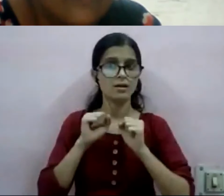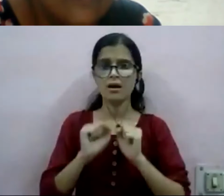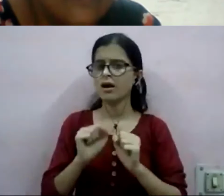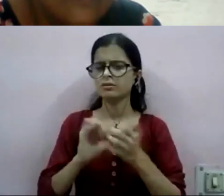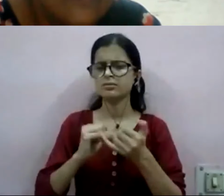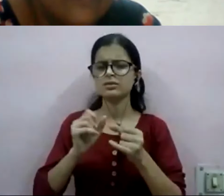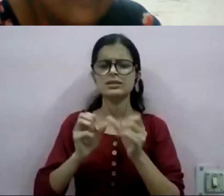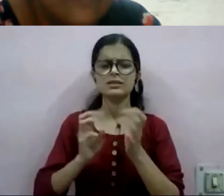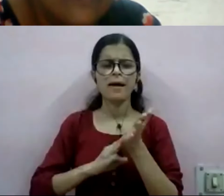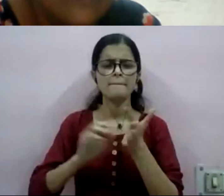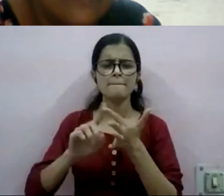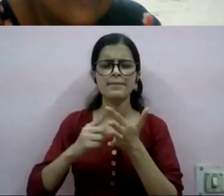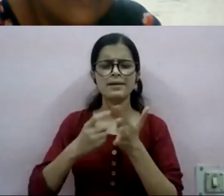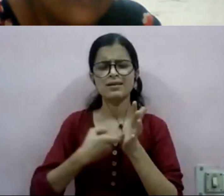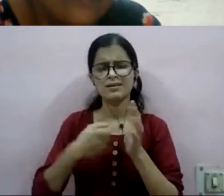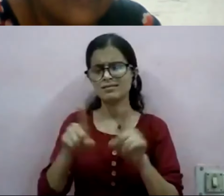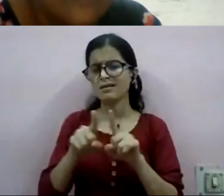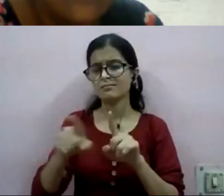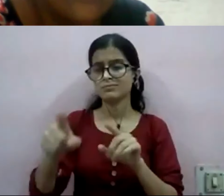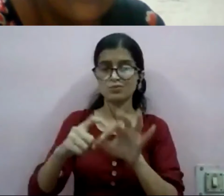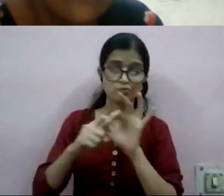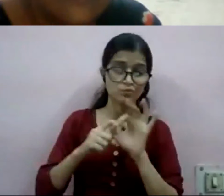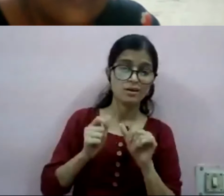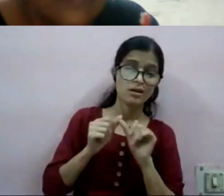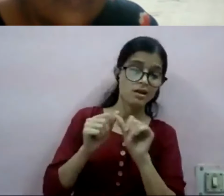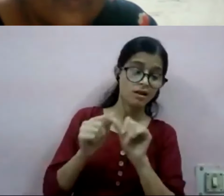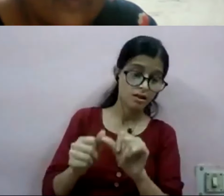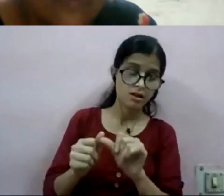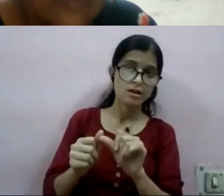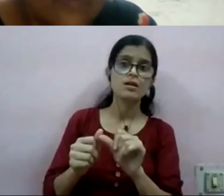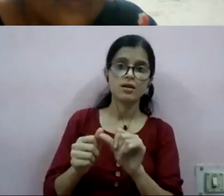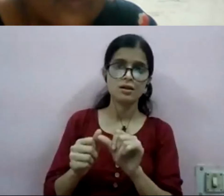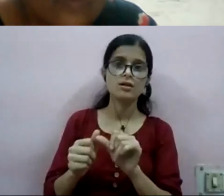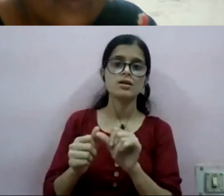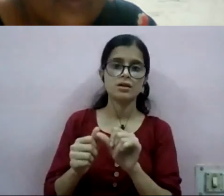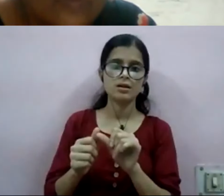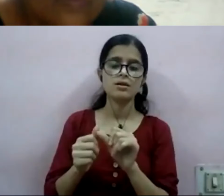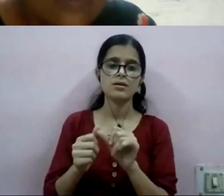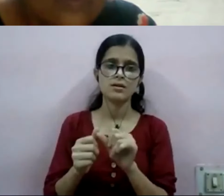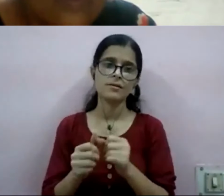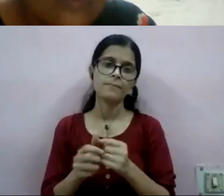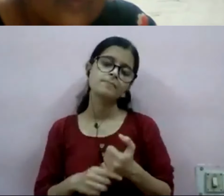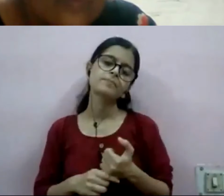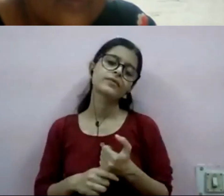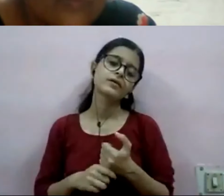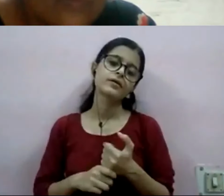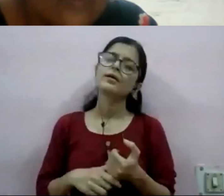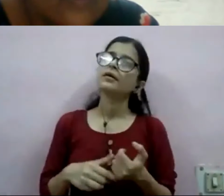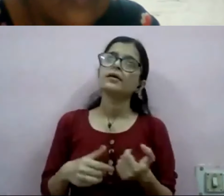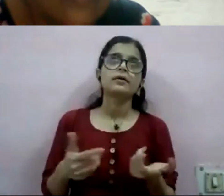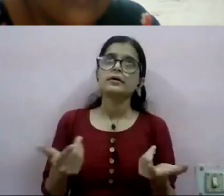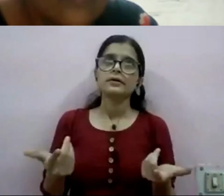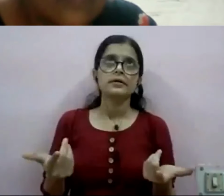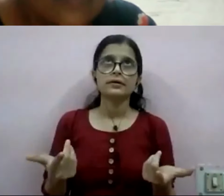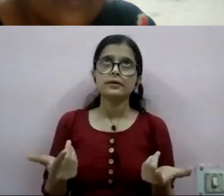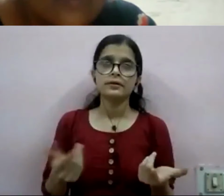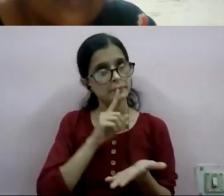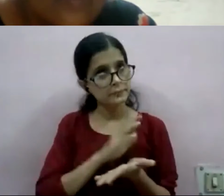the answer to your question when you're asking, what do you make out of films like Kusarish? I mean, honestly, and I